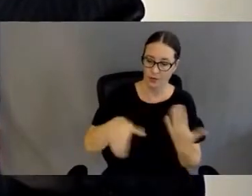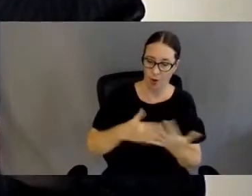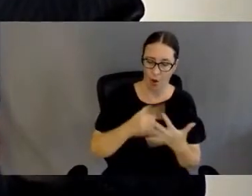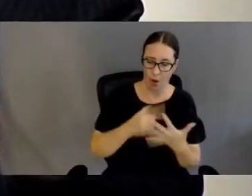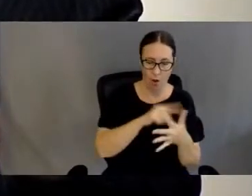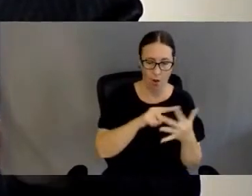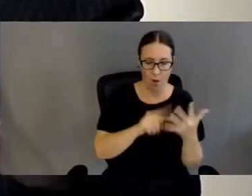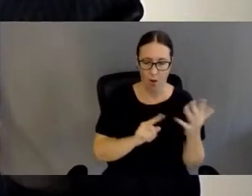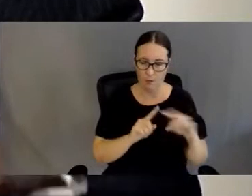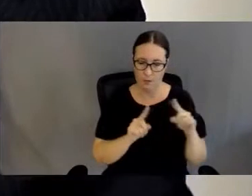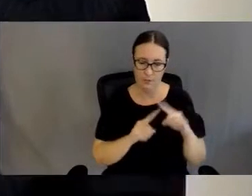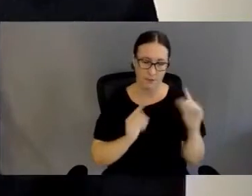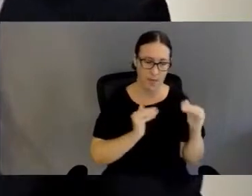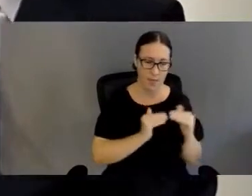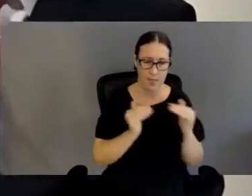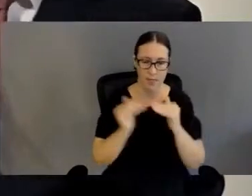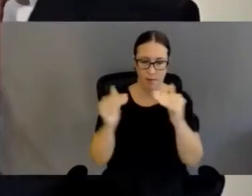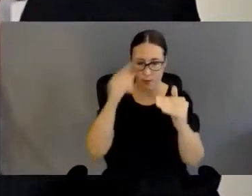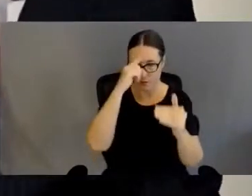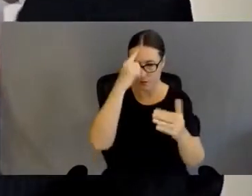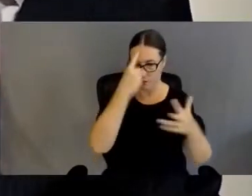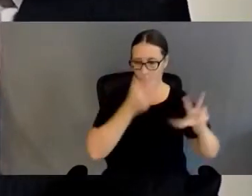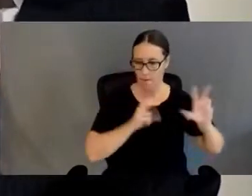different levels of investment.